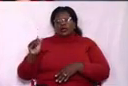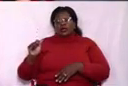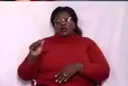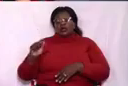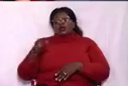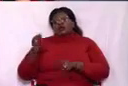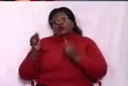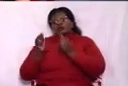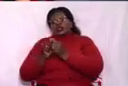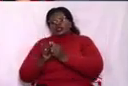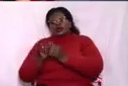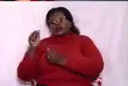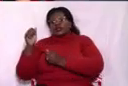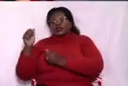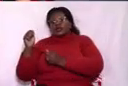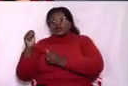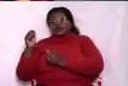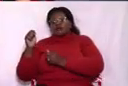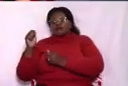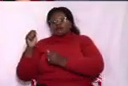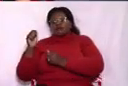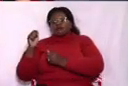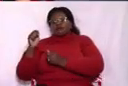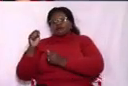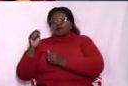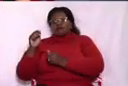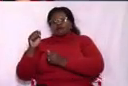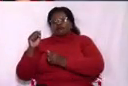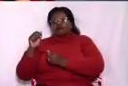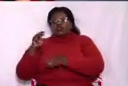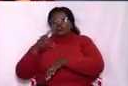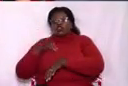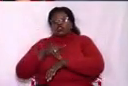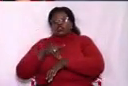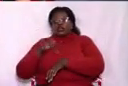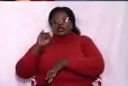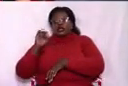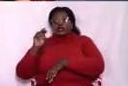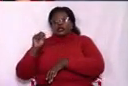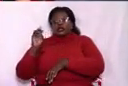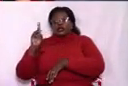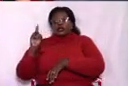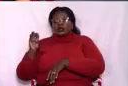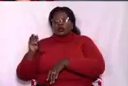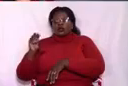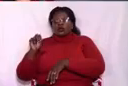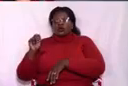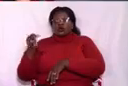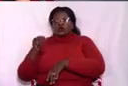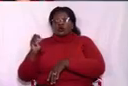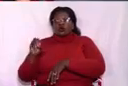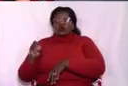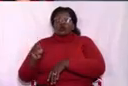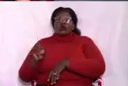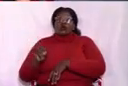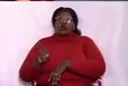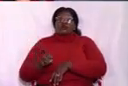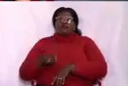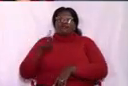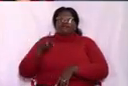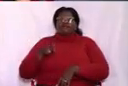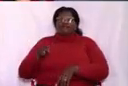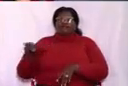to visit us at some point and really just get to know more about Startup